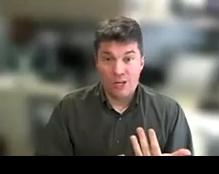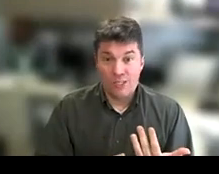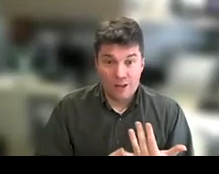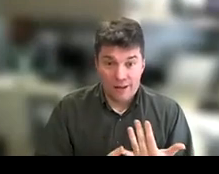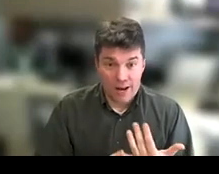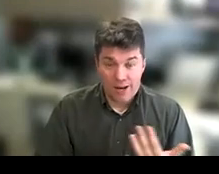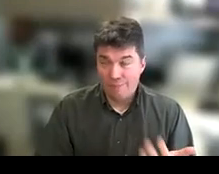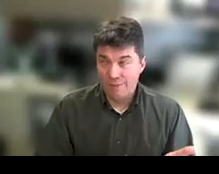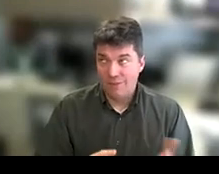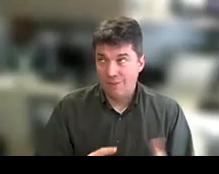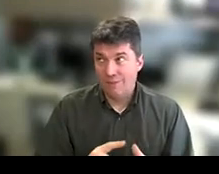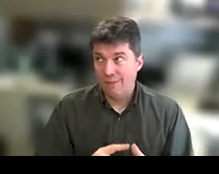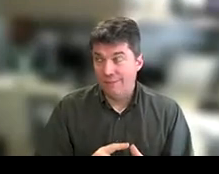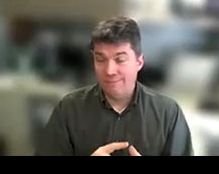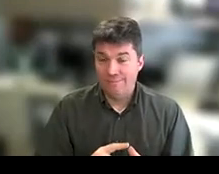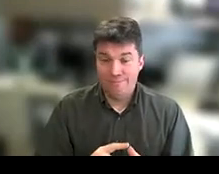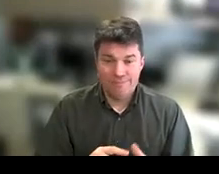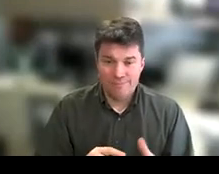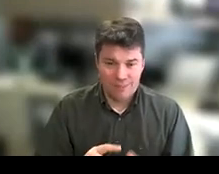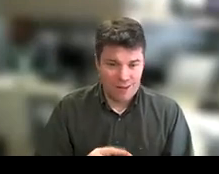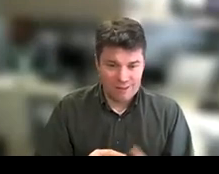listening to books on tape,